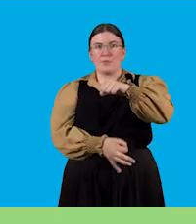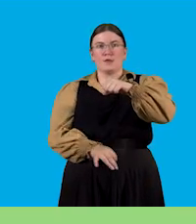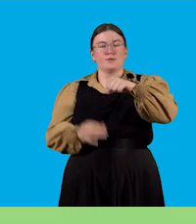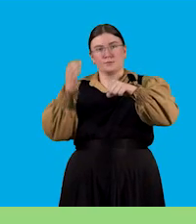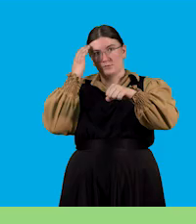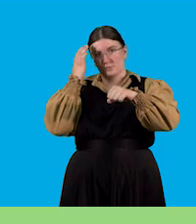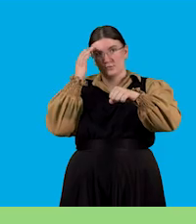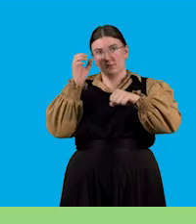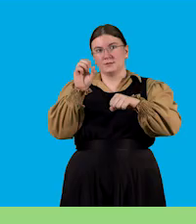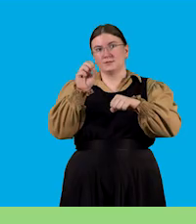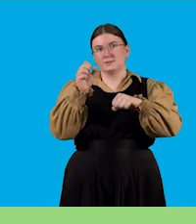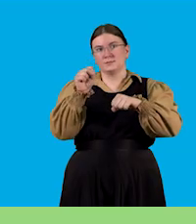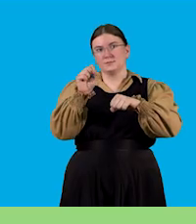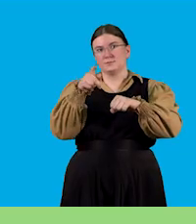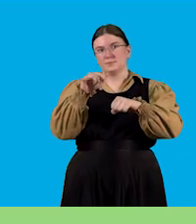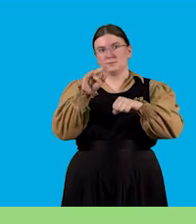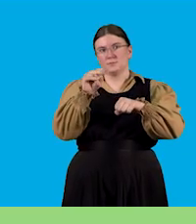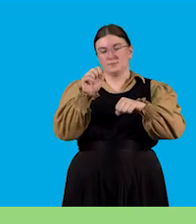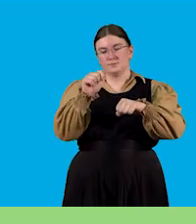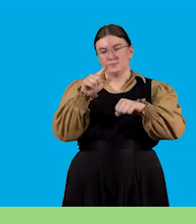have our spinal cord.